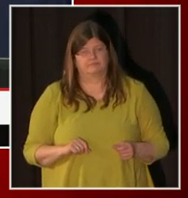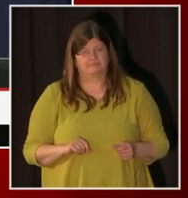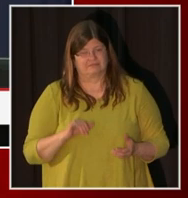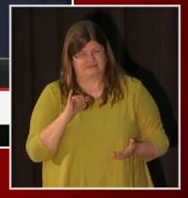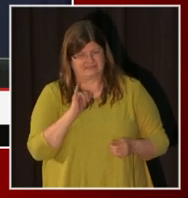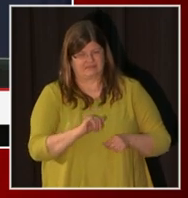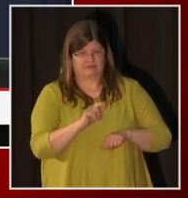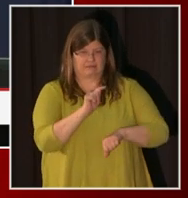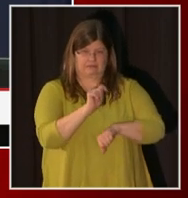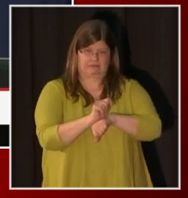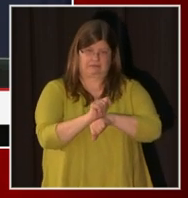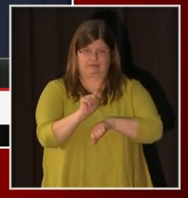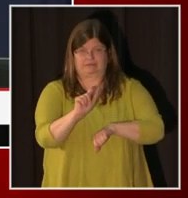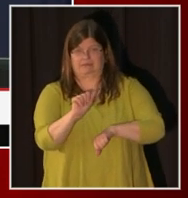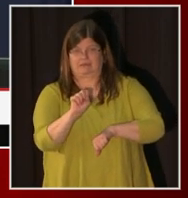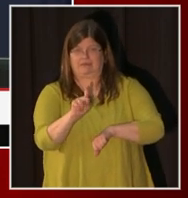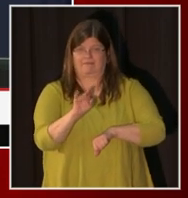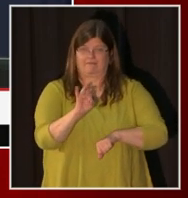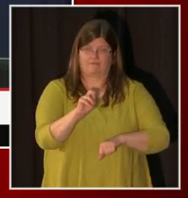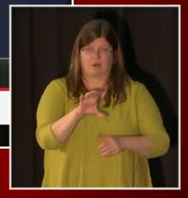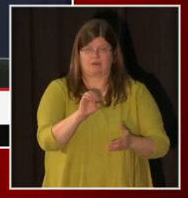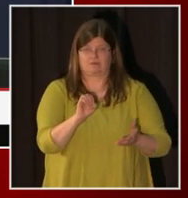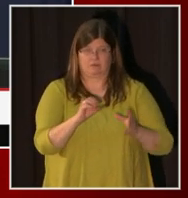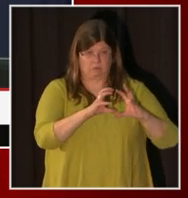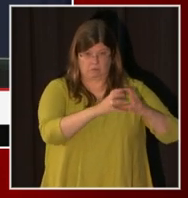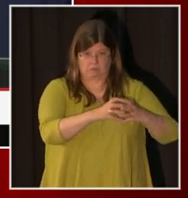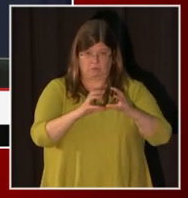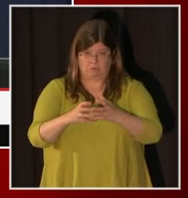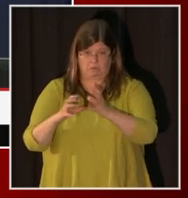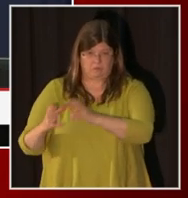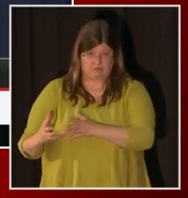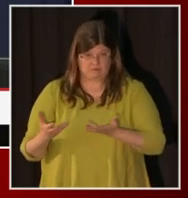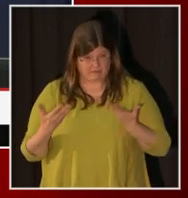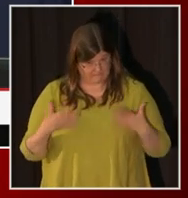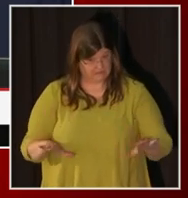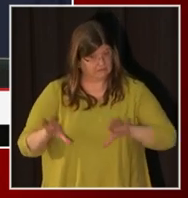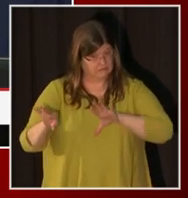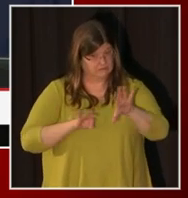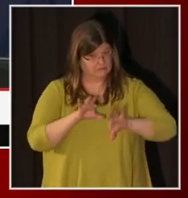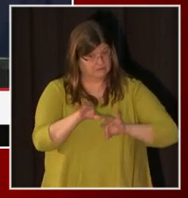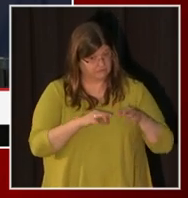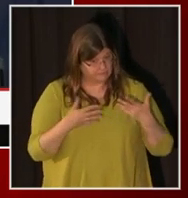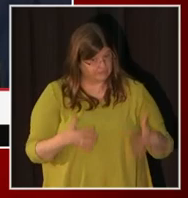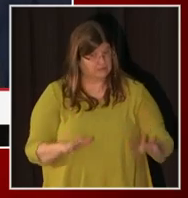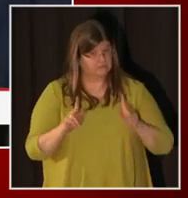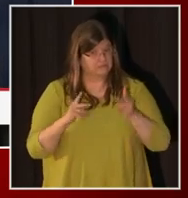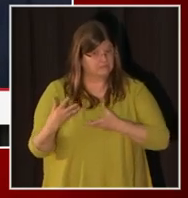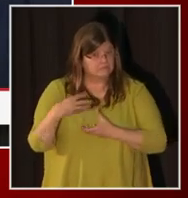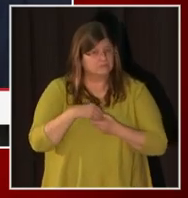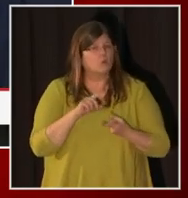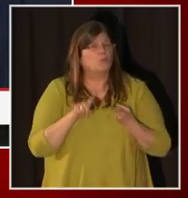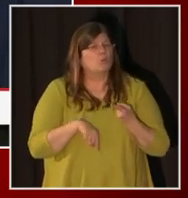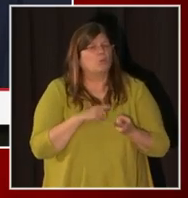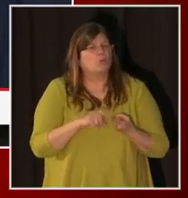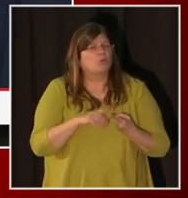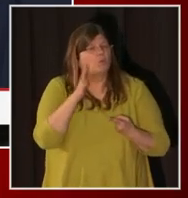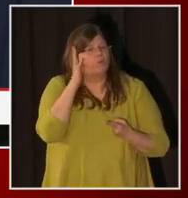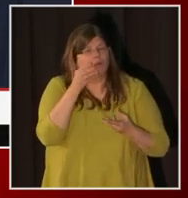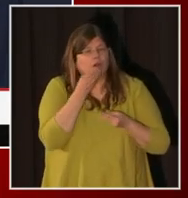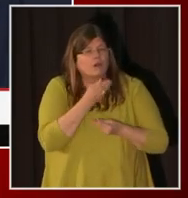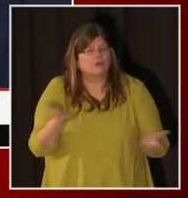you named anybody or talked to anybody about being those co-chairs? Sure, we're working very